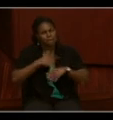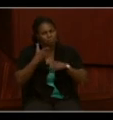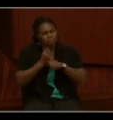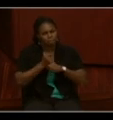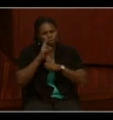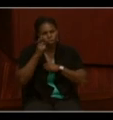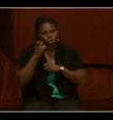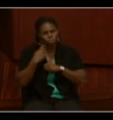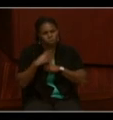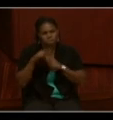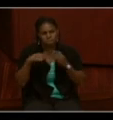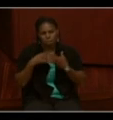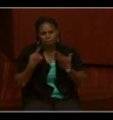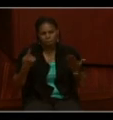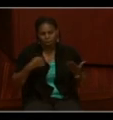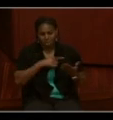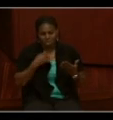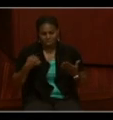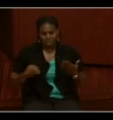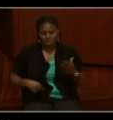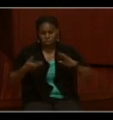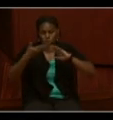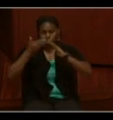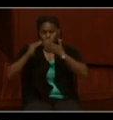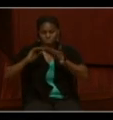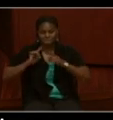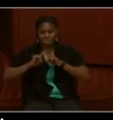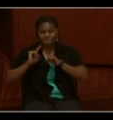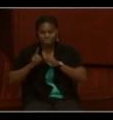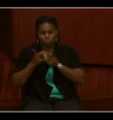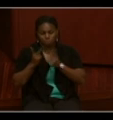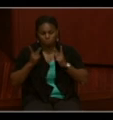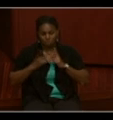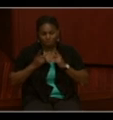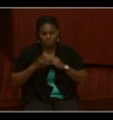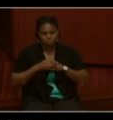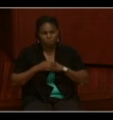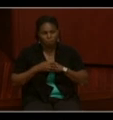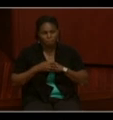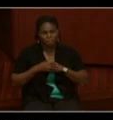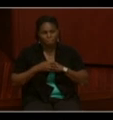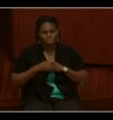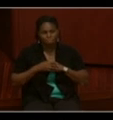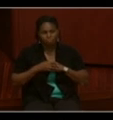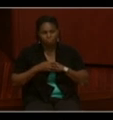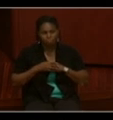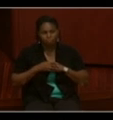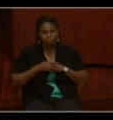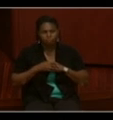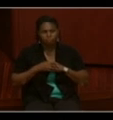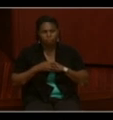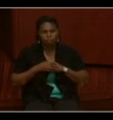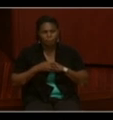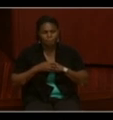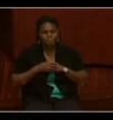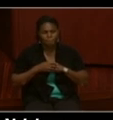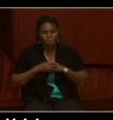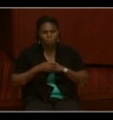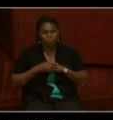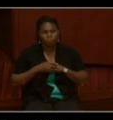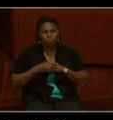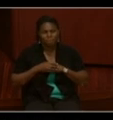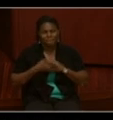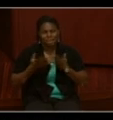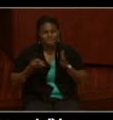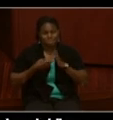about Chinese American communities in different places. So oftentimes ones where there is no longer a